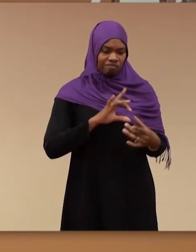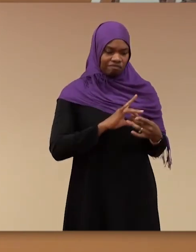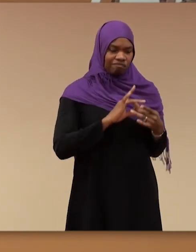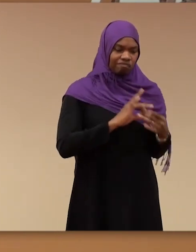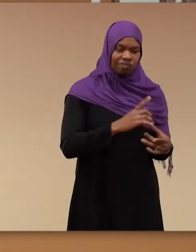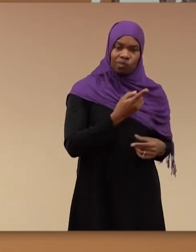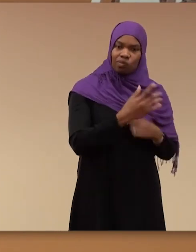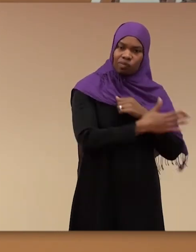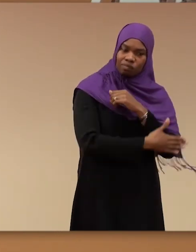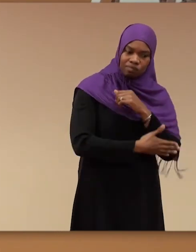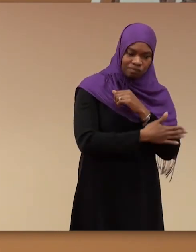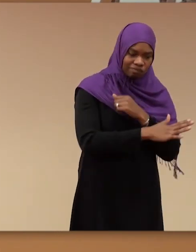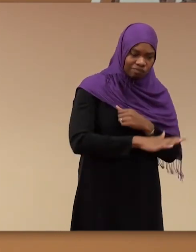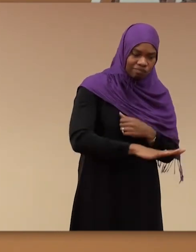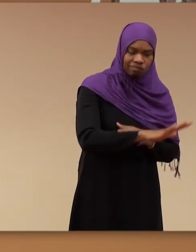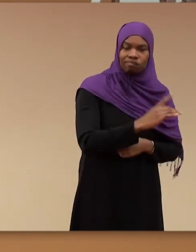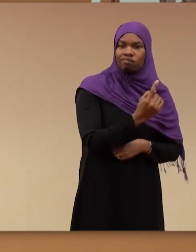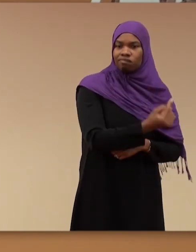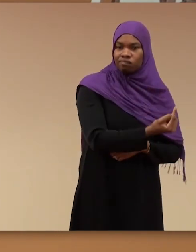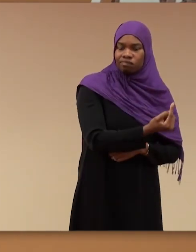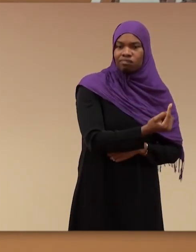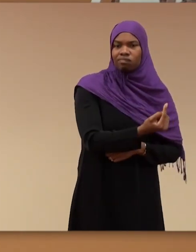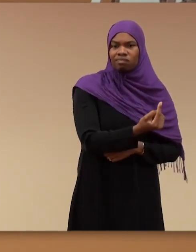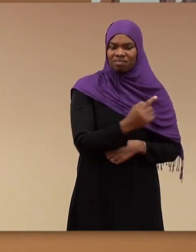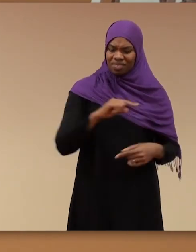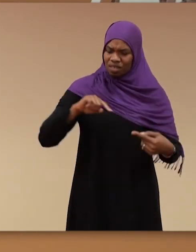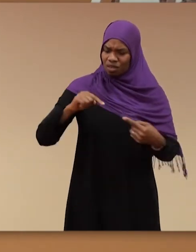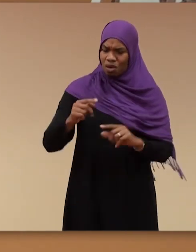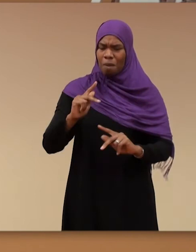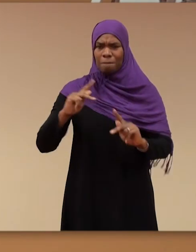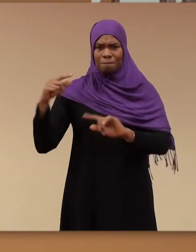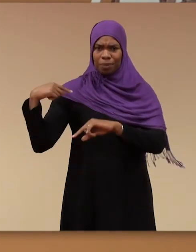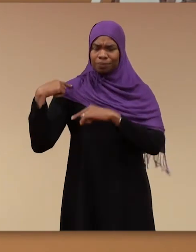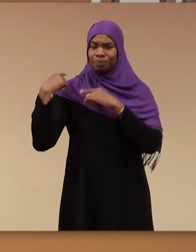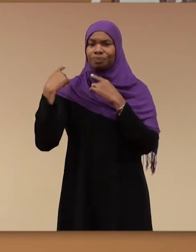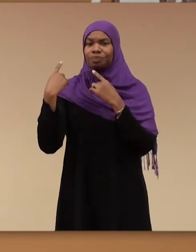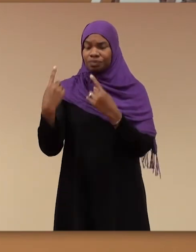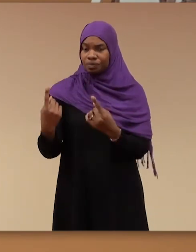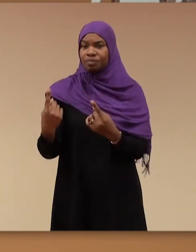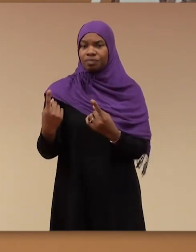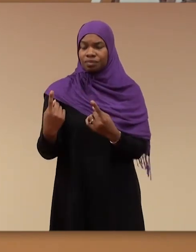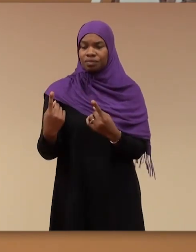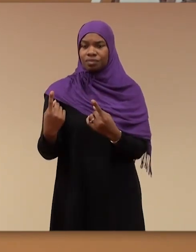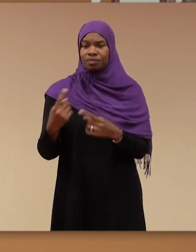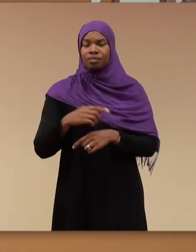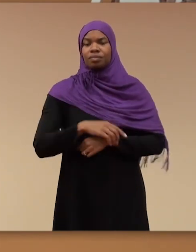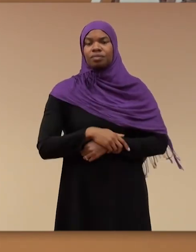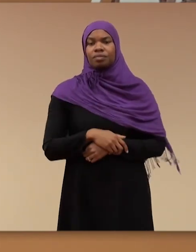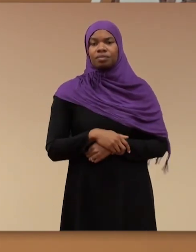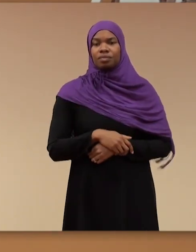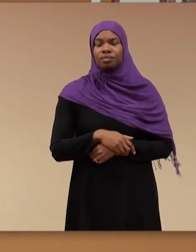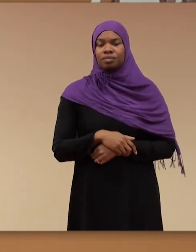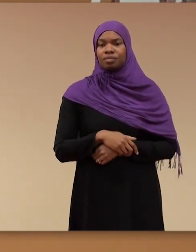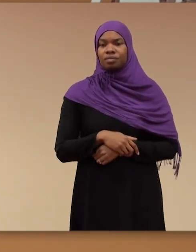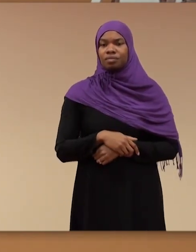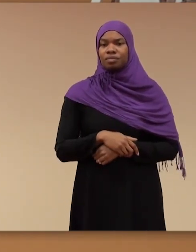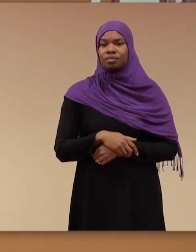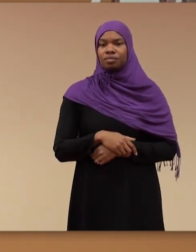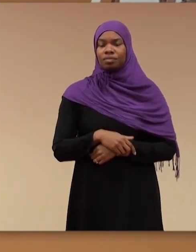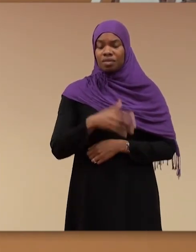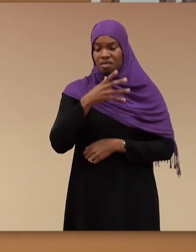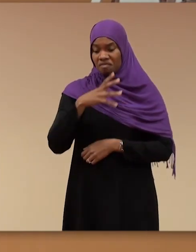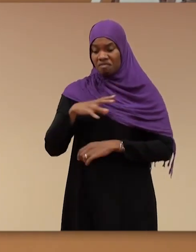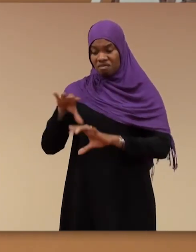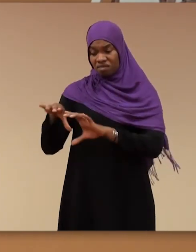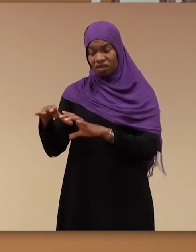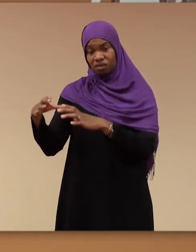The gender, males and females. Historically, females been hurt or been abused,